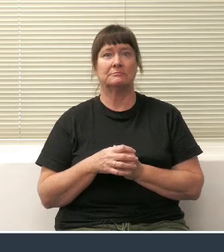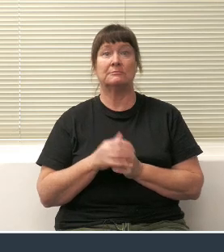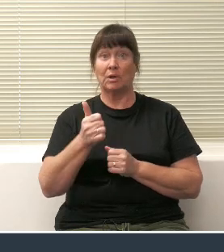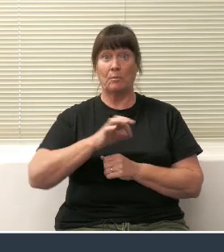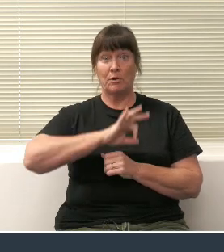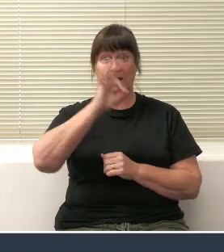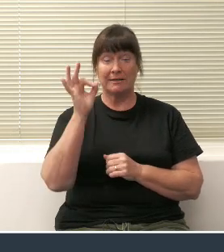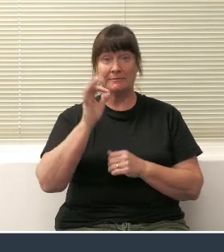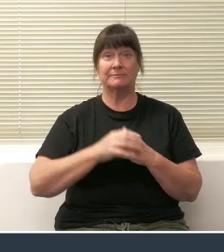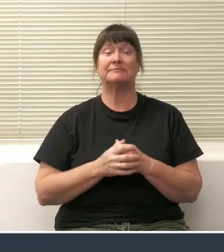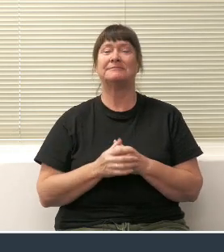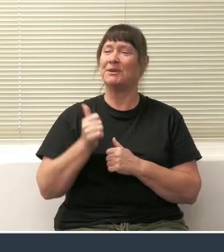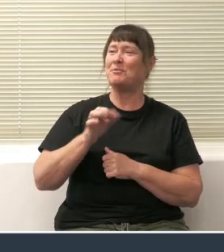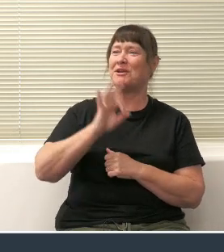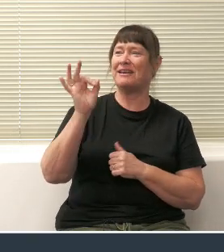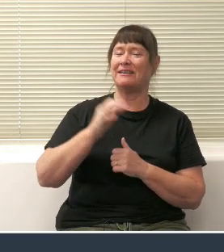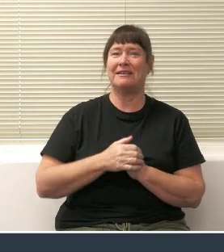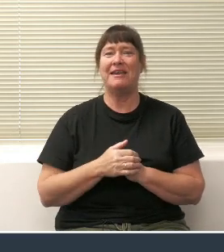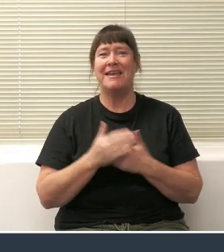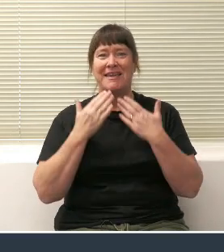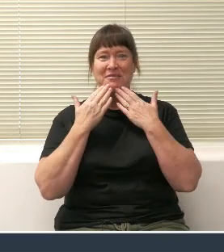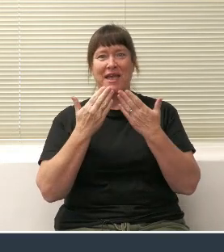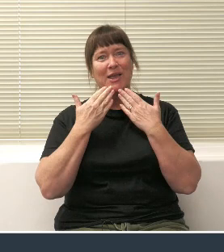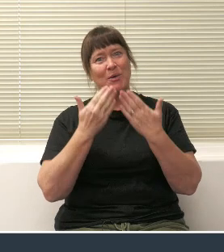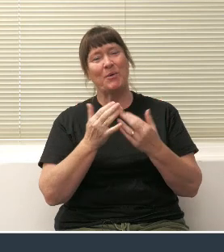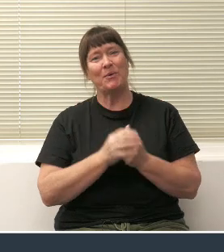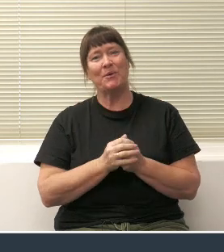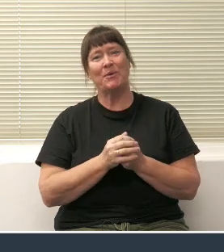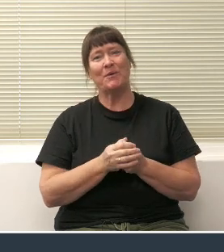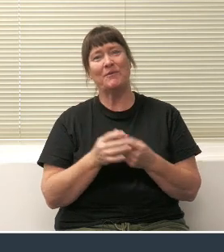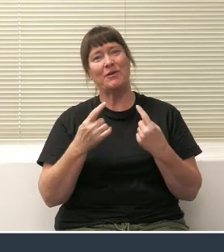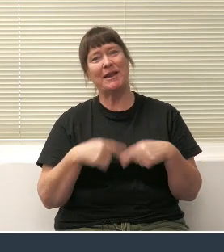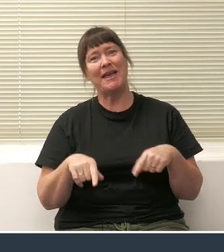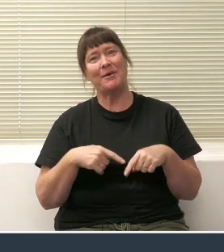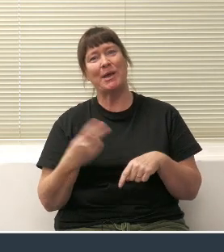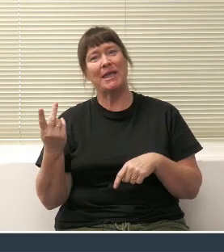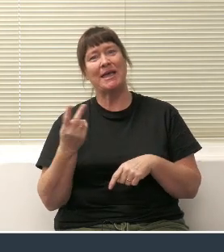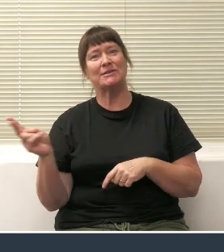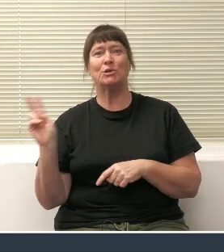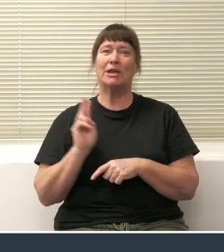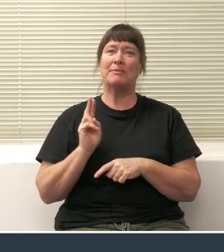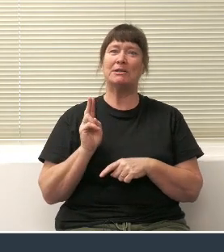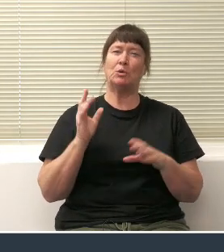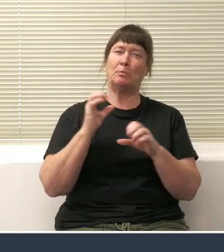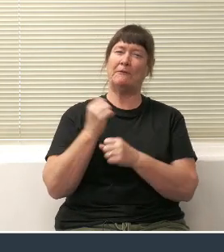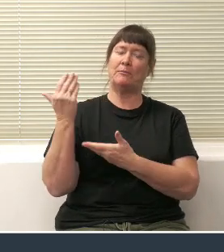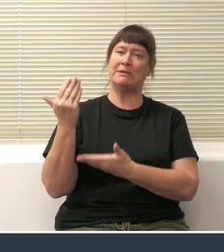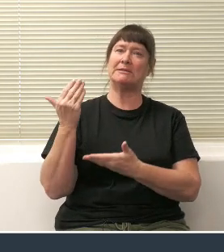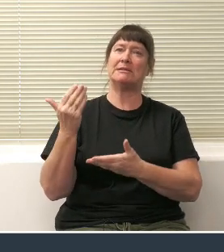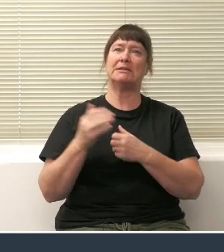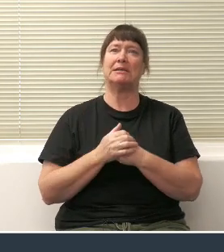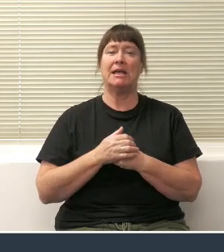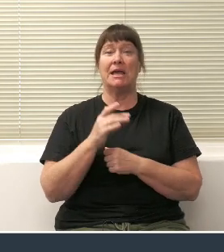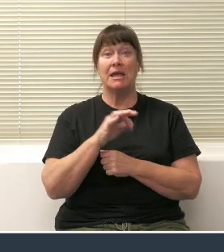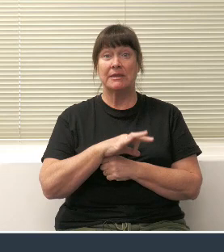Good morning, everyone. So thank you very much for allowing us to come in and make a brief presentation. What we're going to do